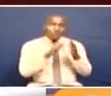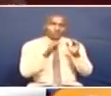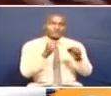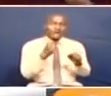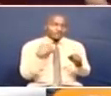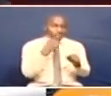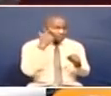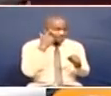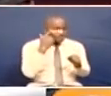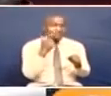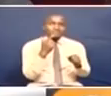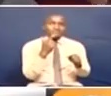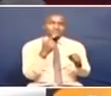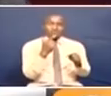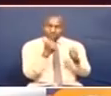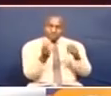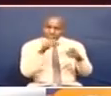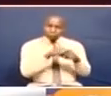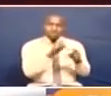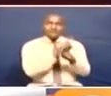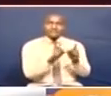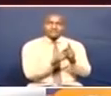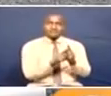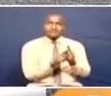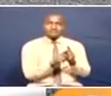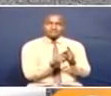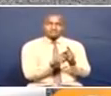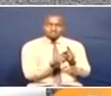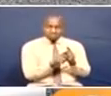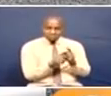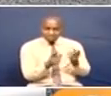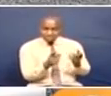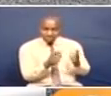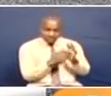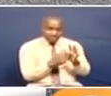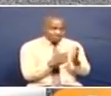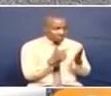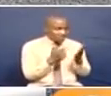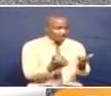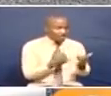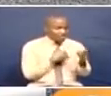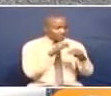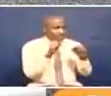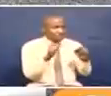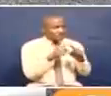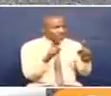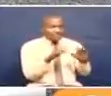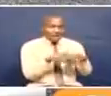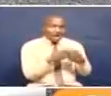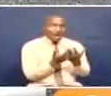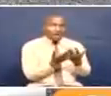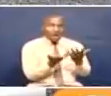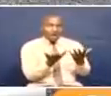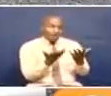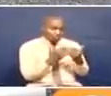that then includes everyone else that says, guys, Mutula, I warn you, I am now a president or whatnot, but how now, how